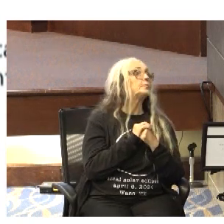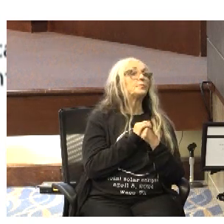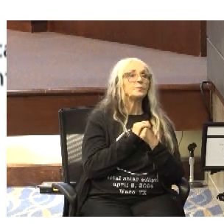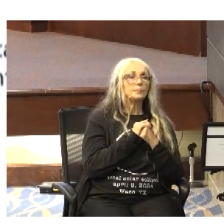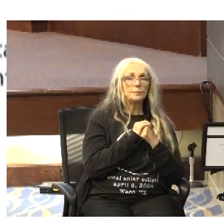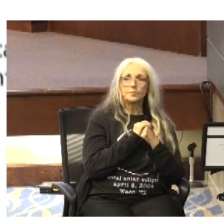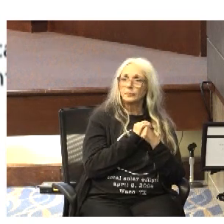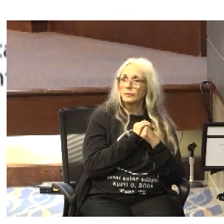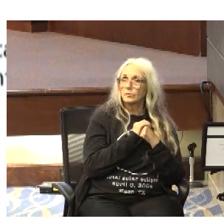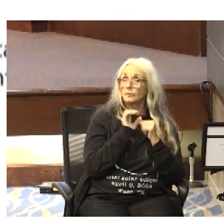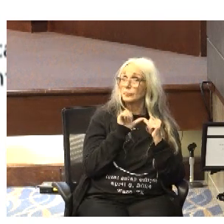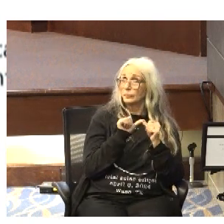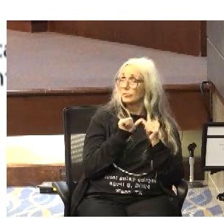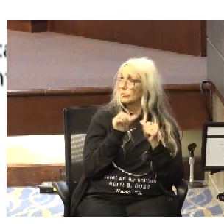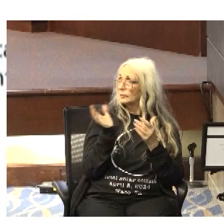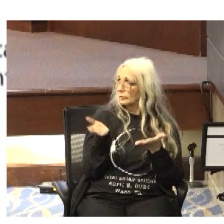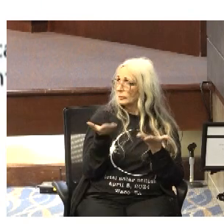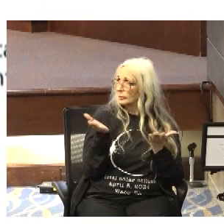Keep going.